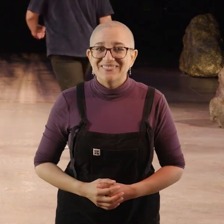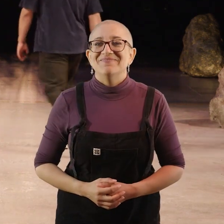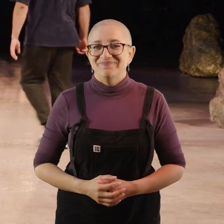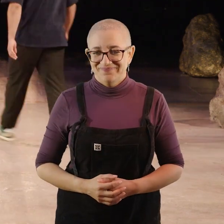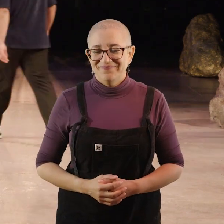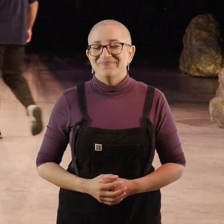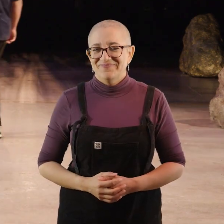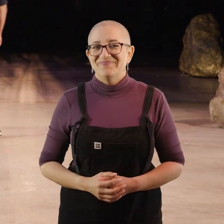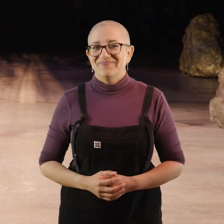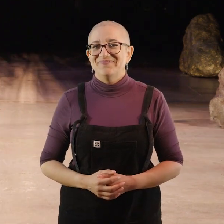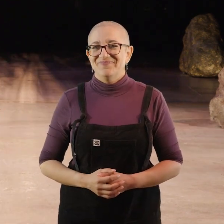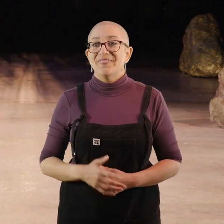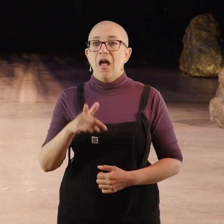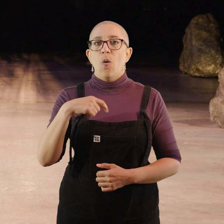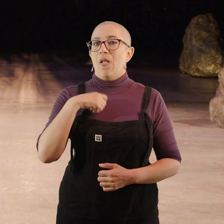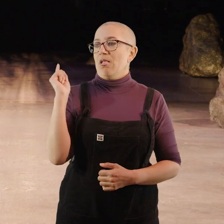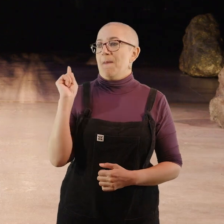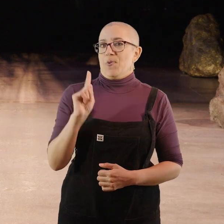in upstage here.